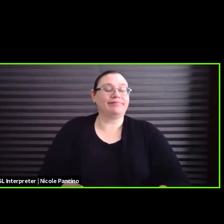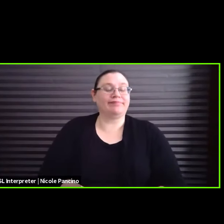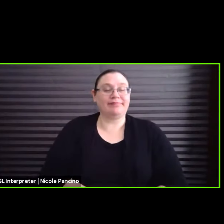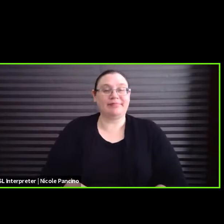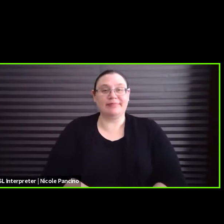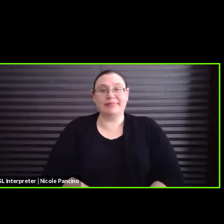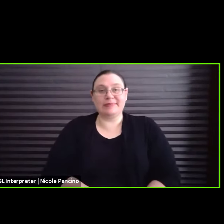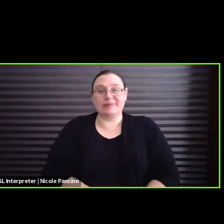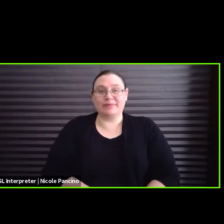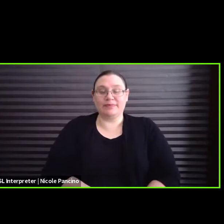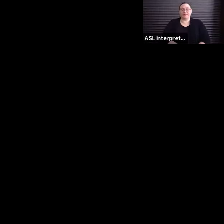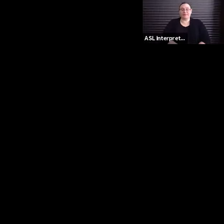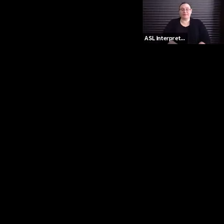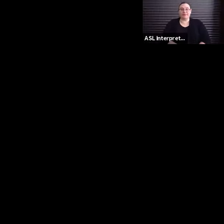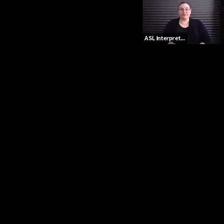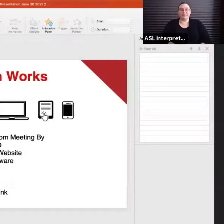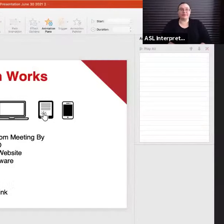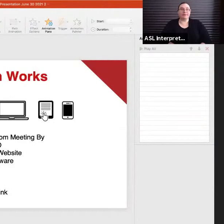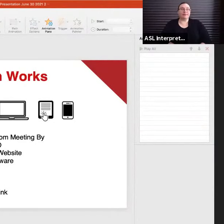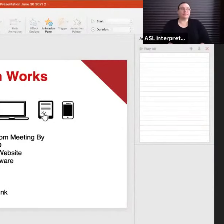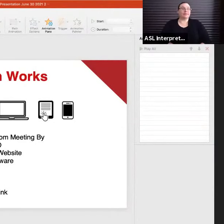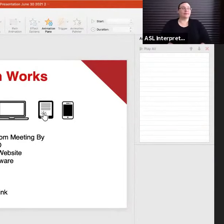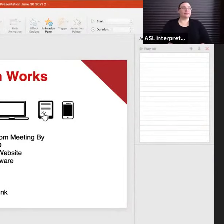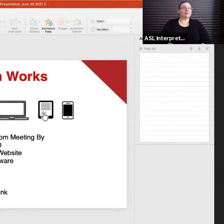Back to my presentation.